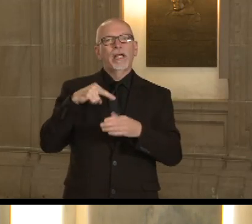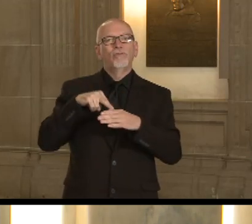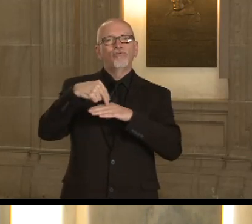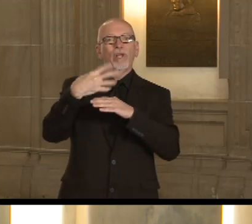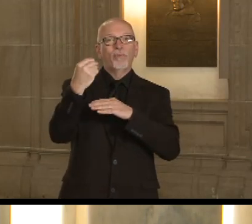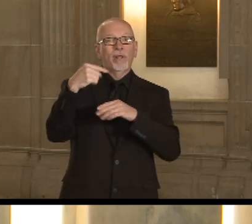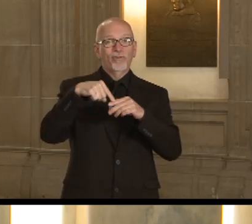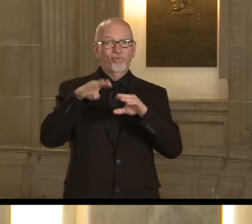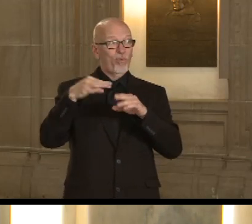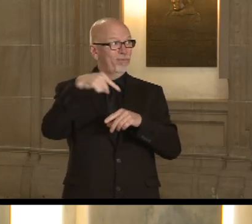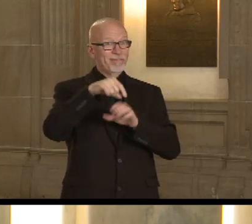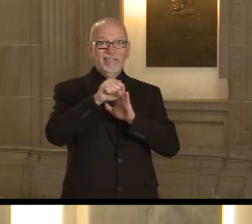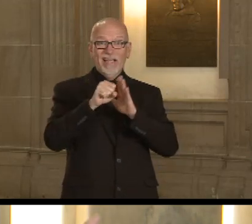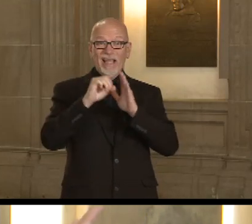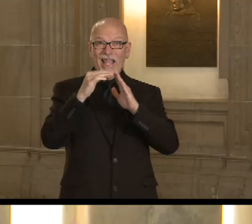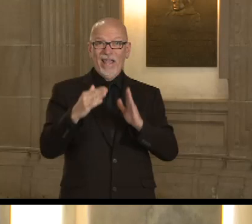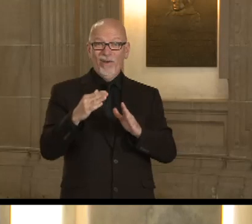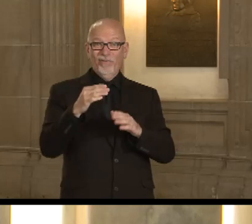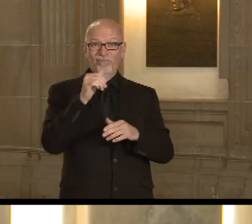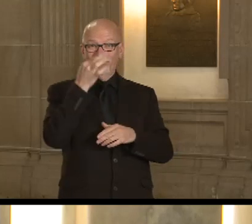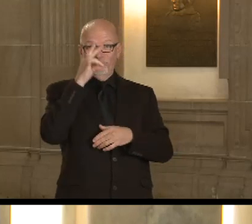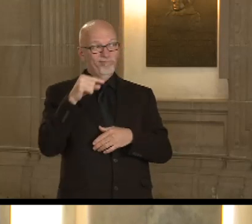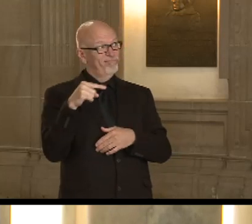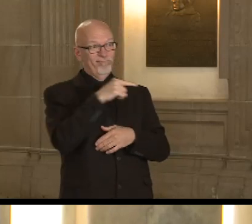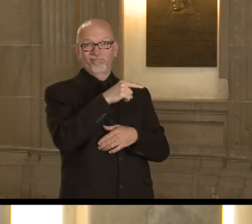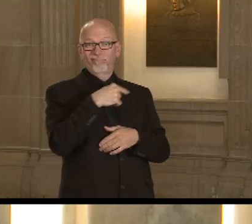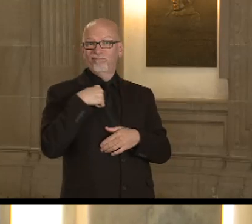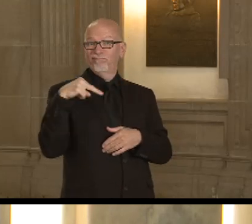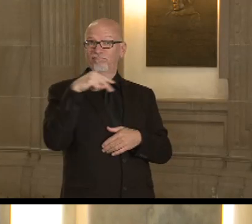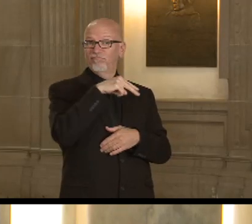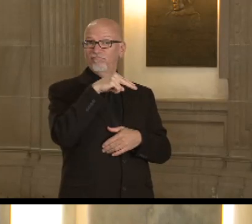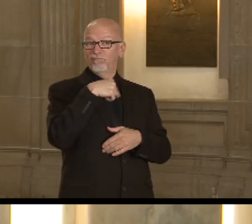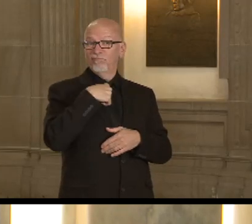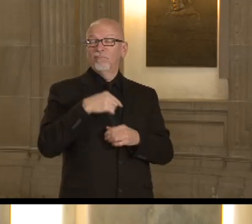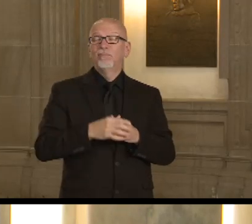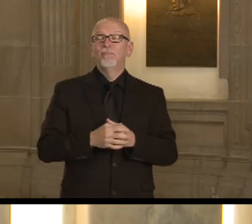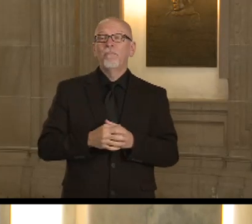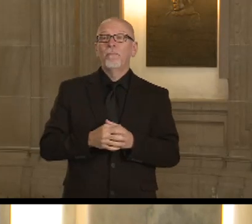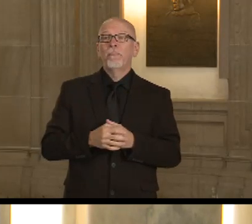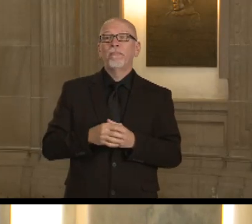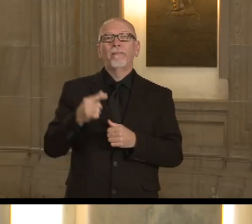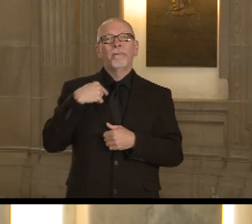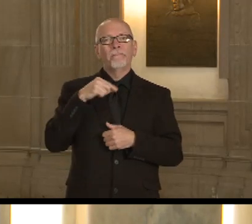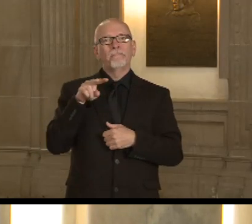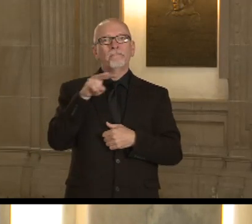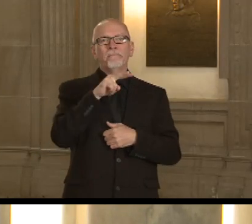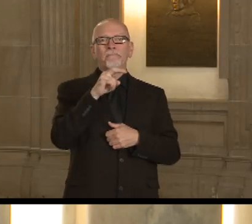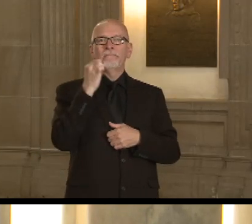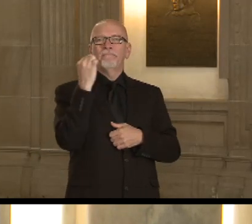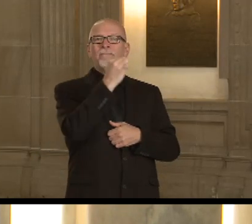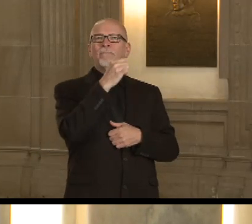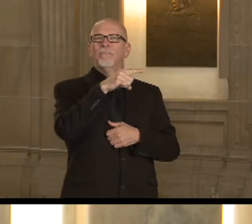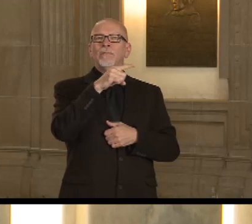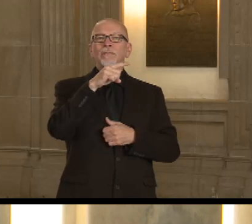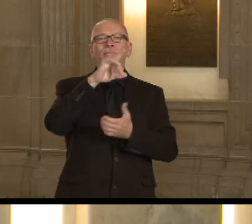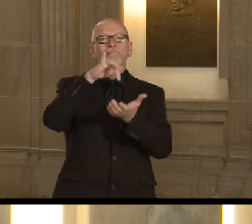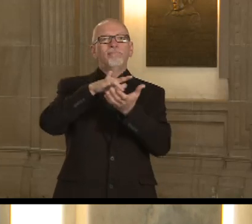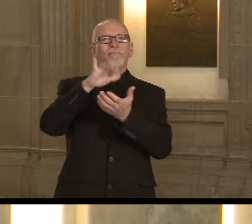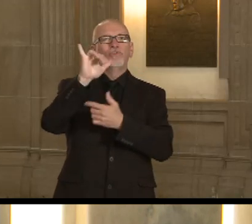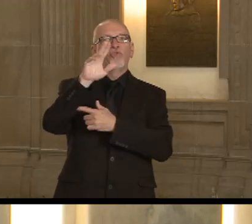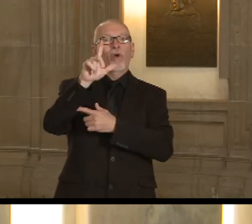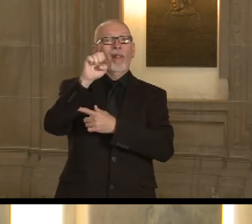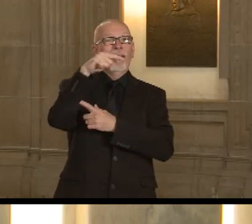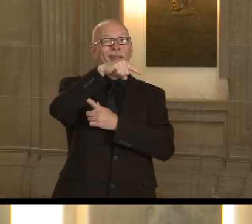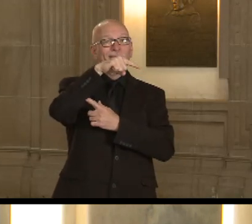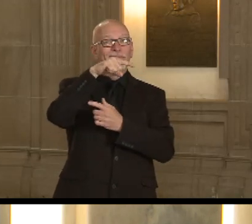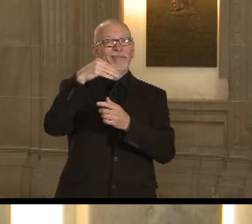east doors of the State House, not too far from where we stand today, and looked east towards Monument Circle late Saturday